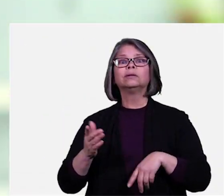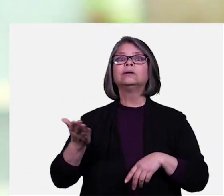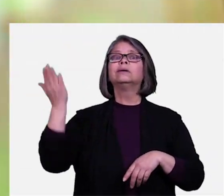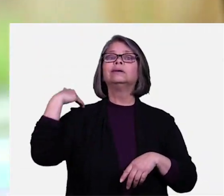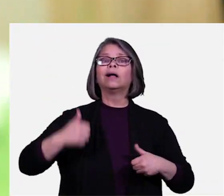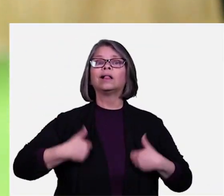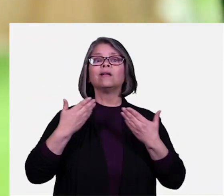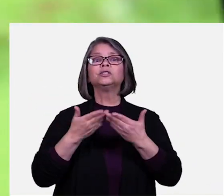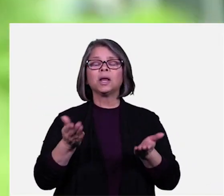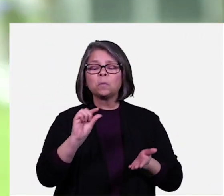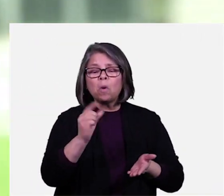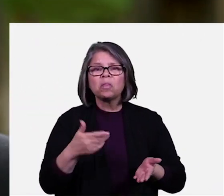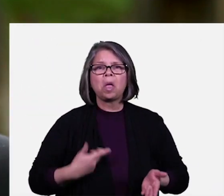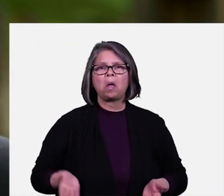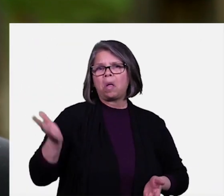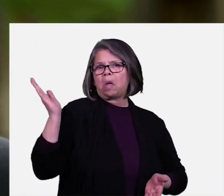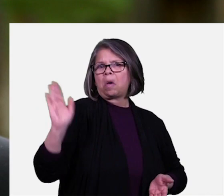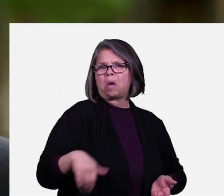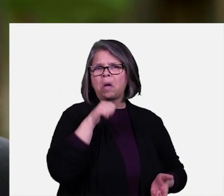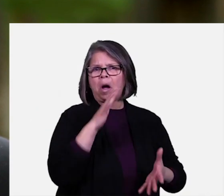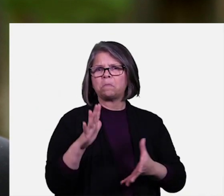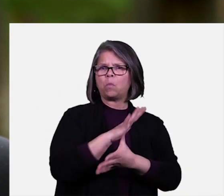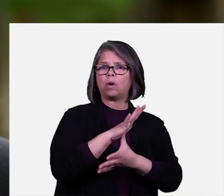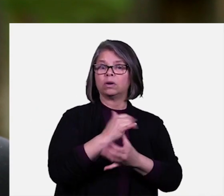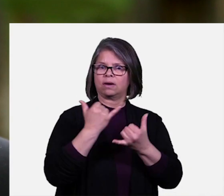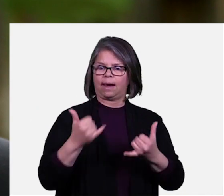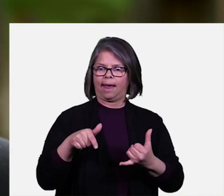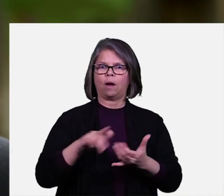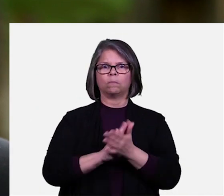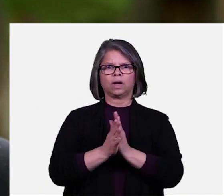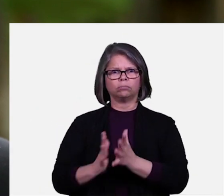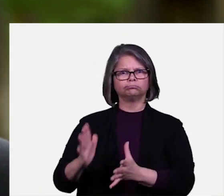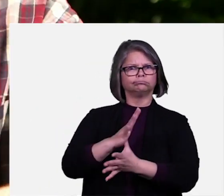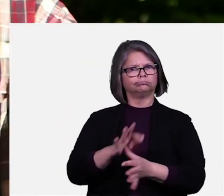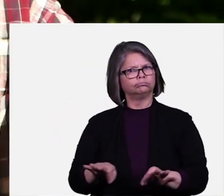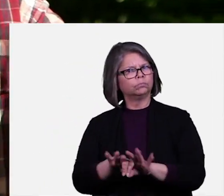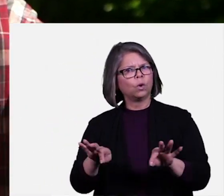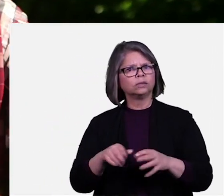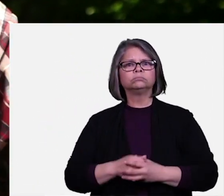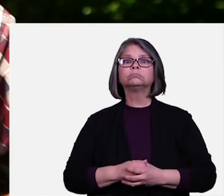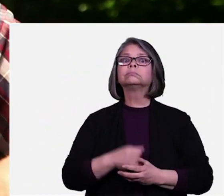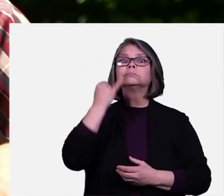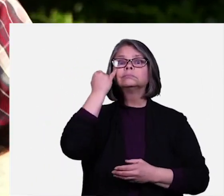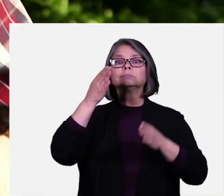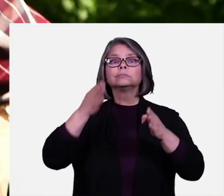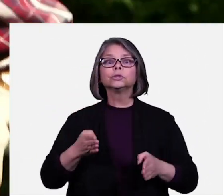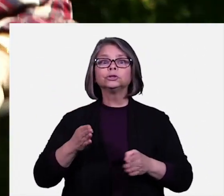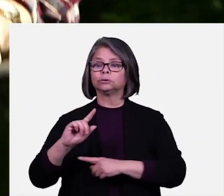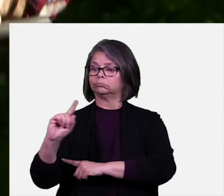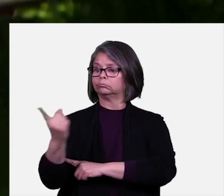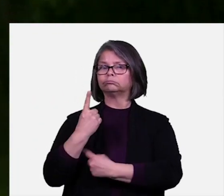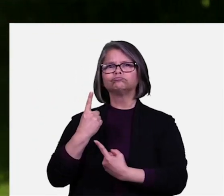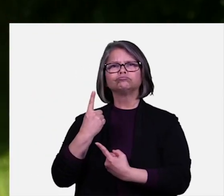after you support somebody who's deaf-blind. You take time to really see the smaller things in life. If